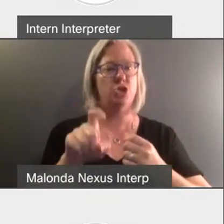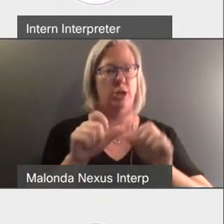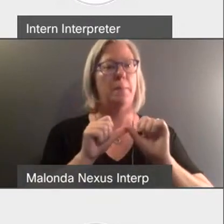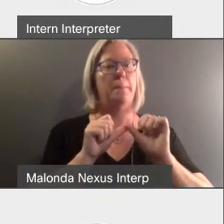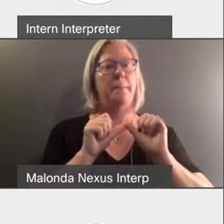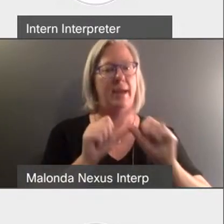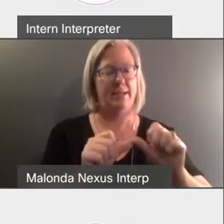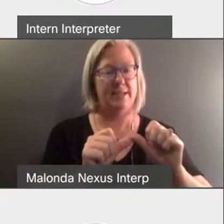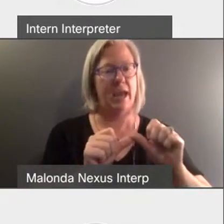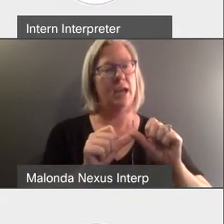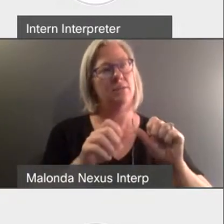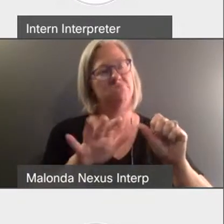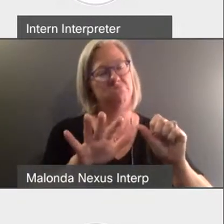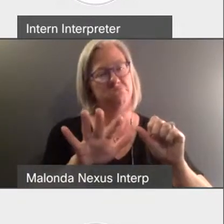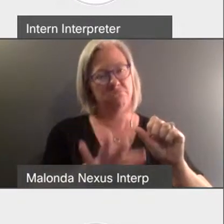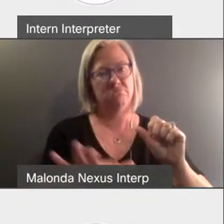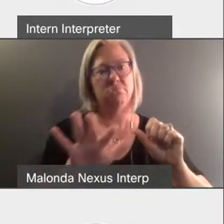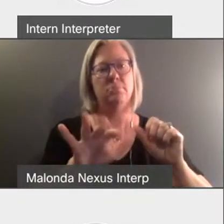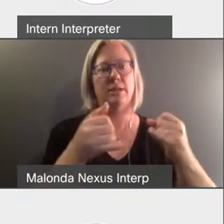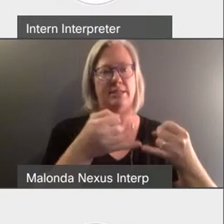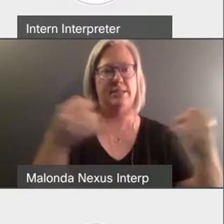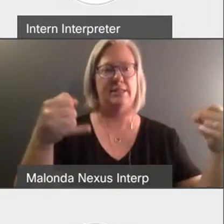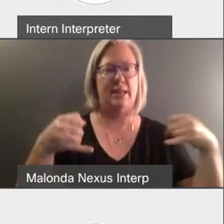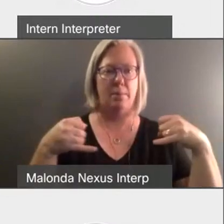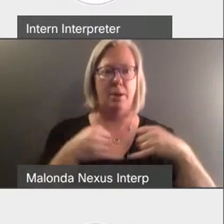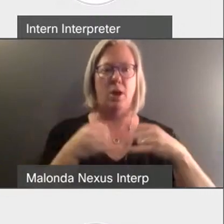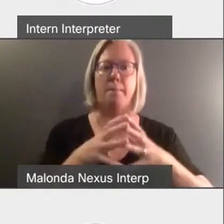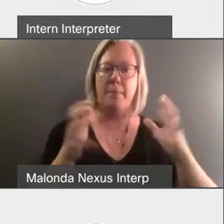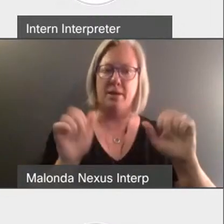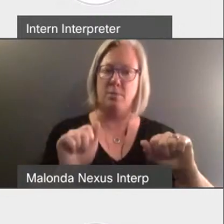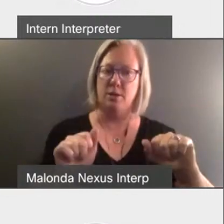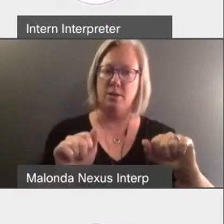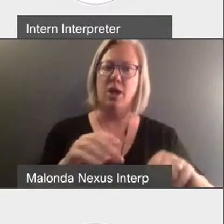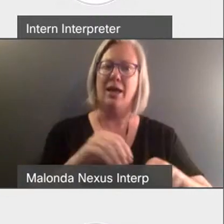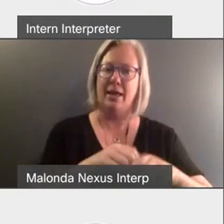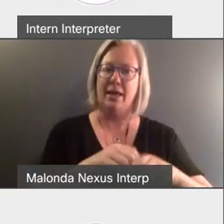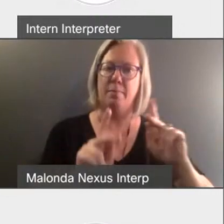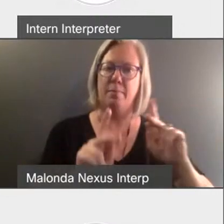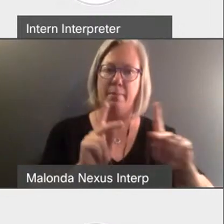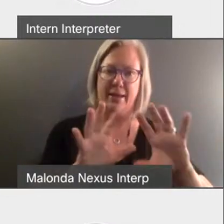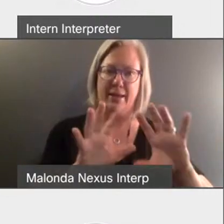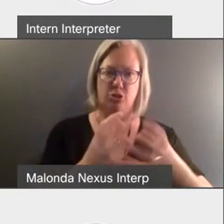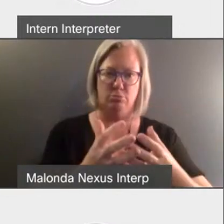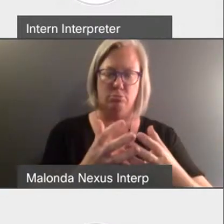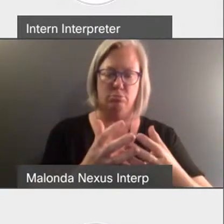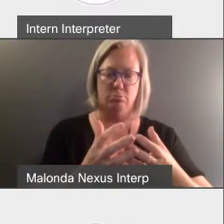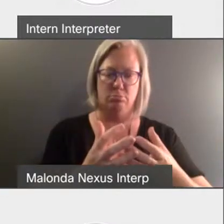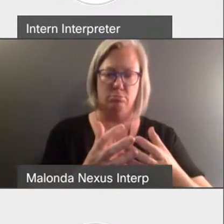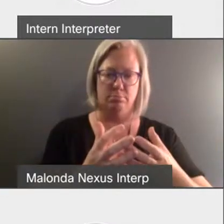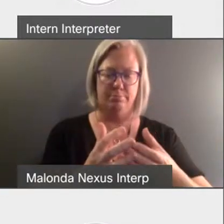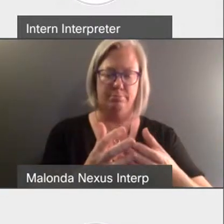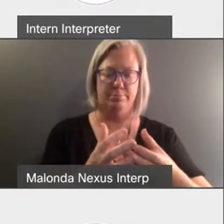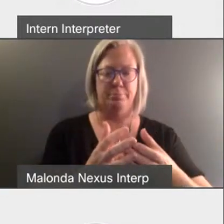maintain essentially the boundaries as much as possible within the population constraints,